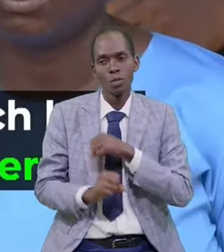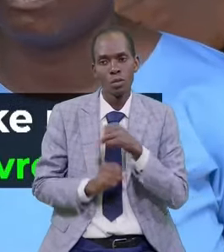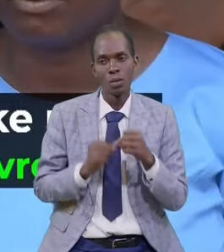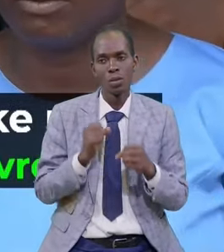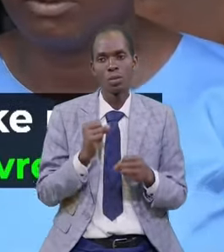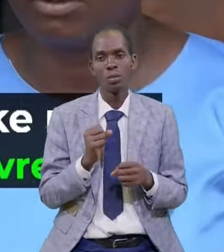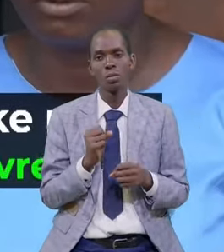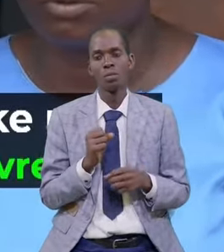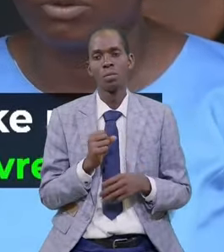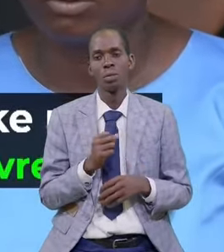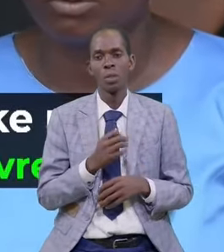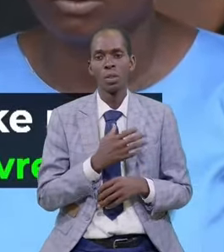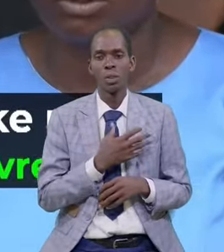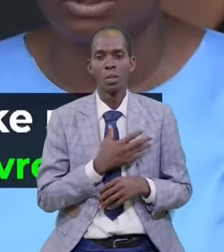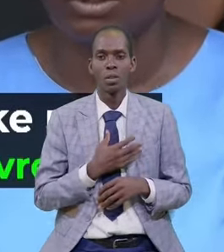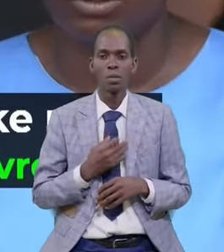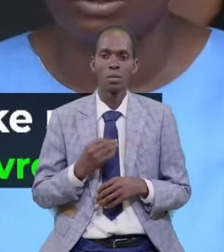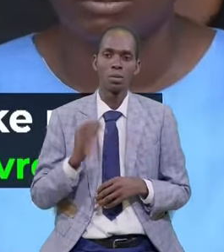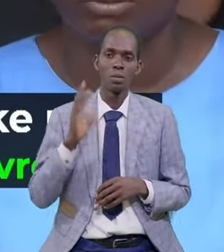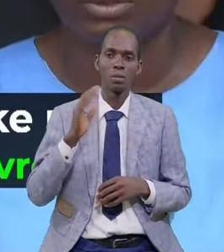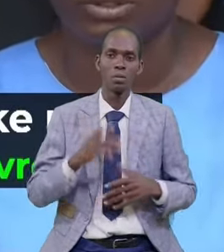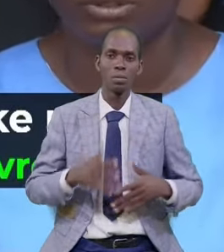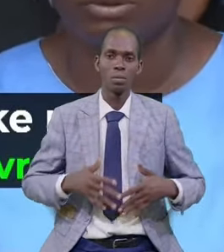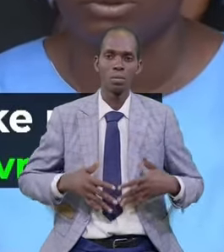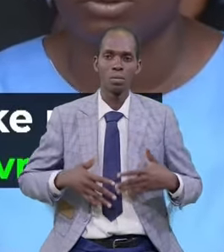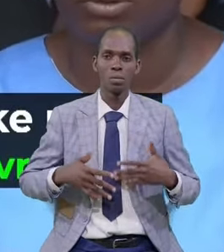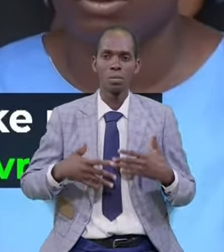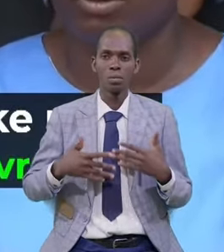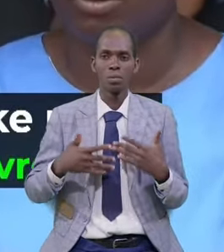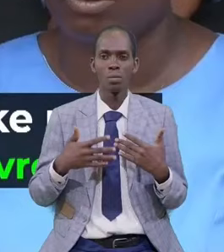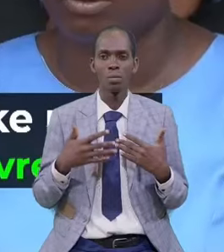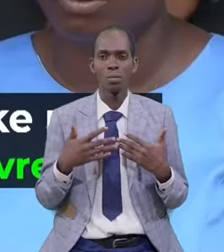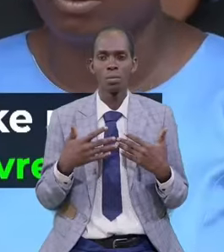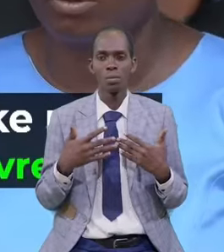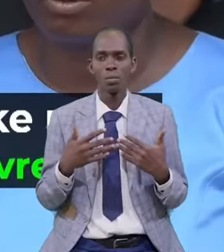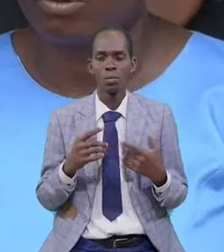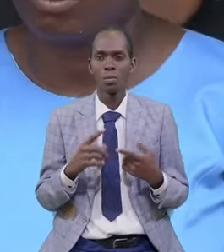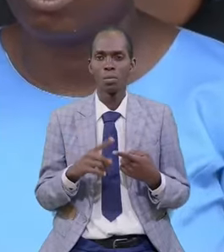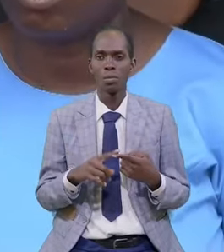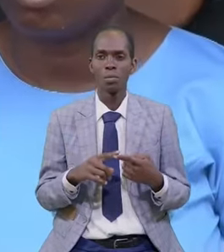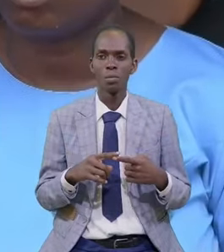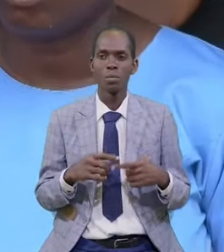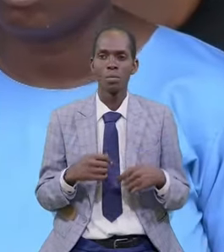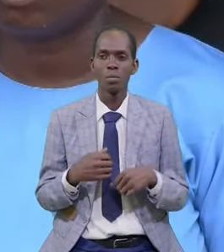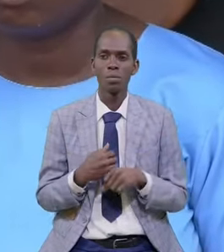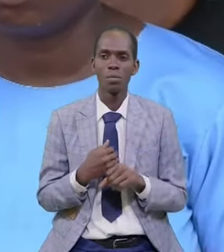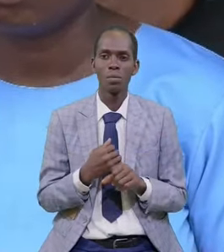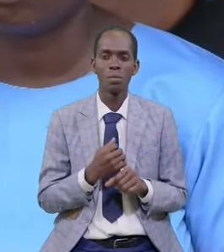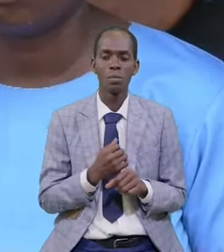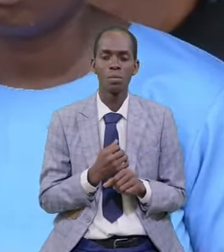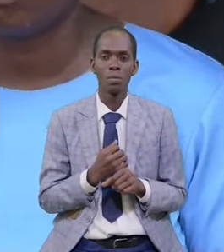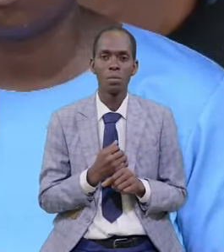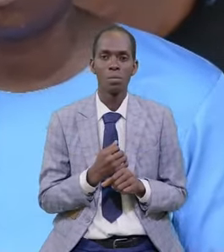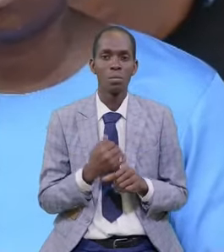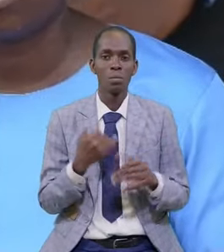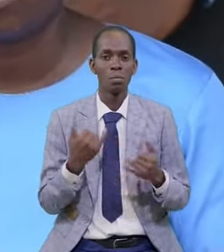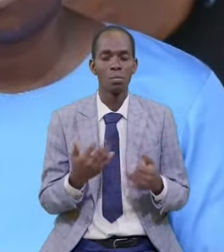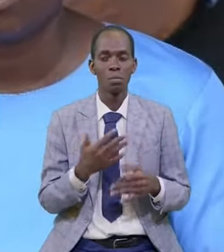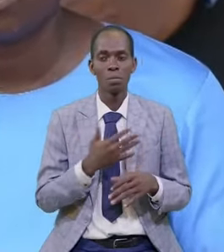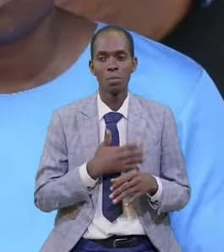life my P to make you now my